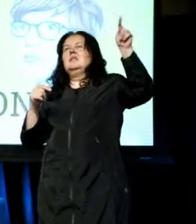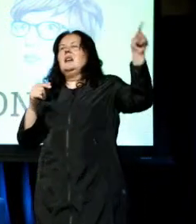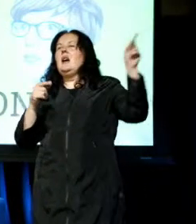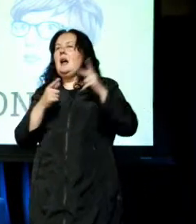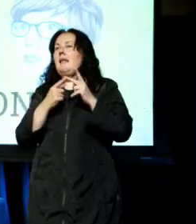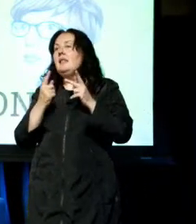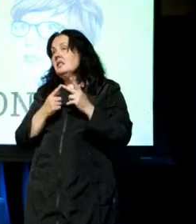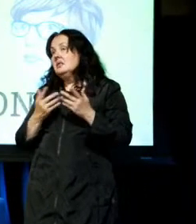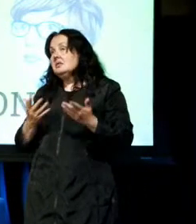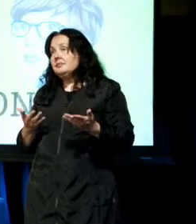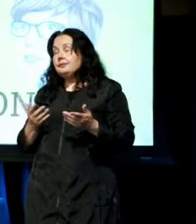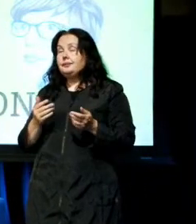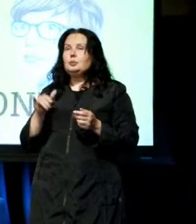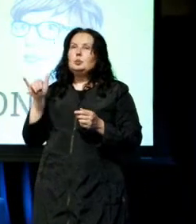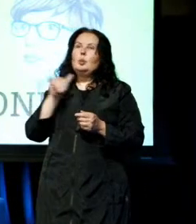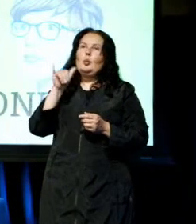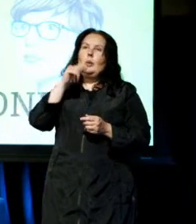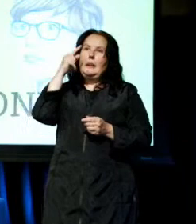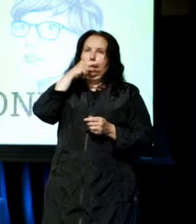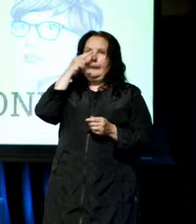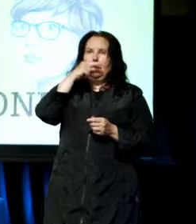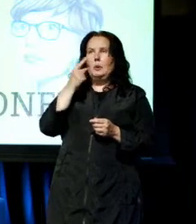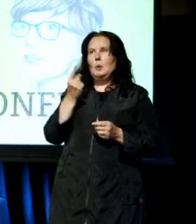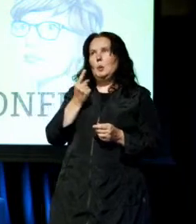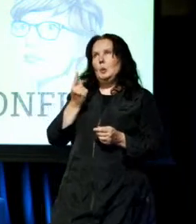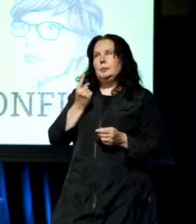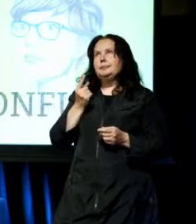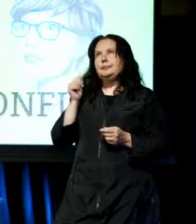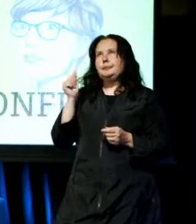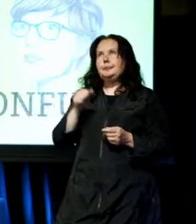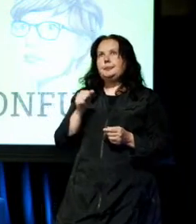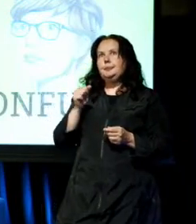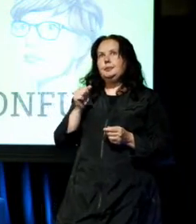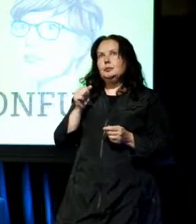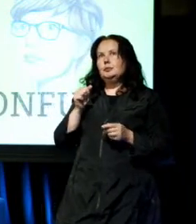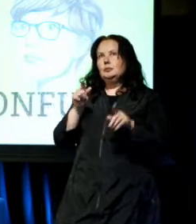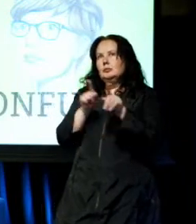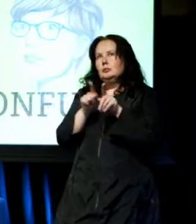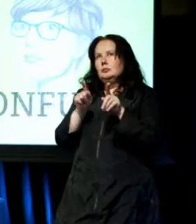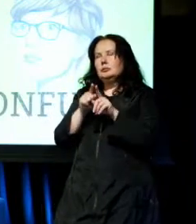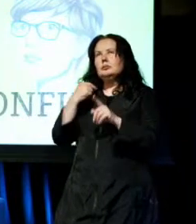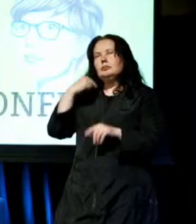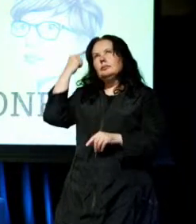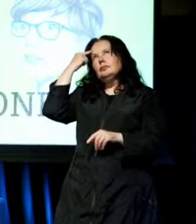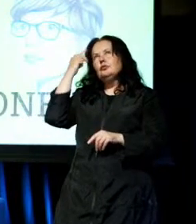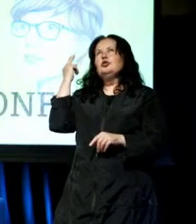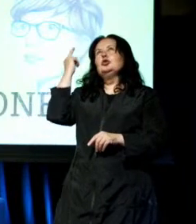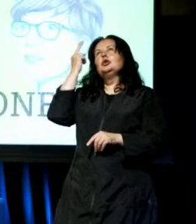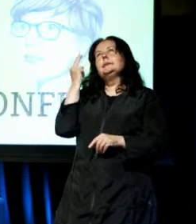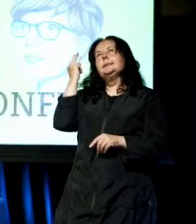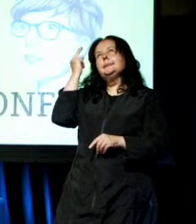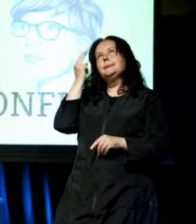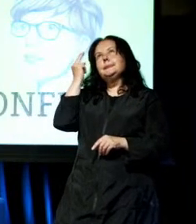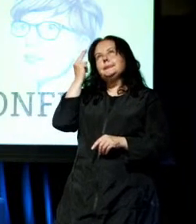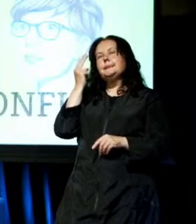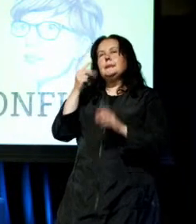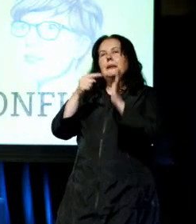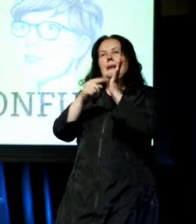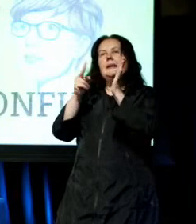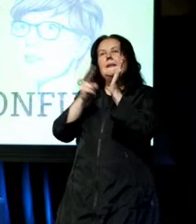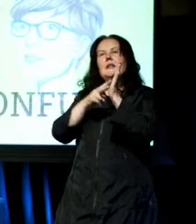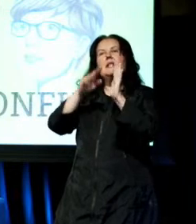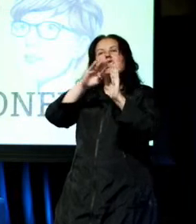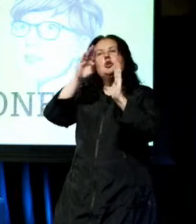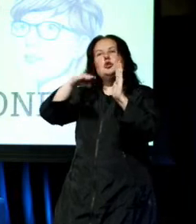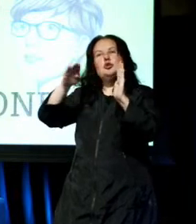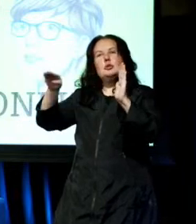or people who are like, they're looking, yeah, like, I think the dream is that the TV industry has, like,